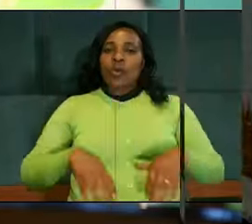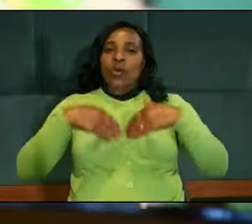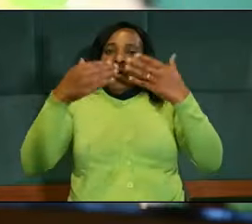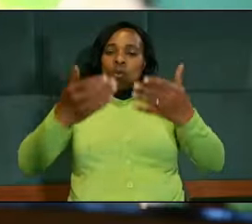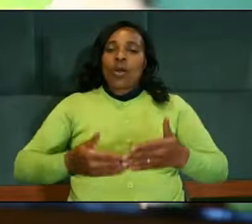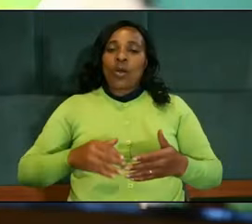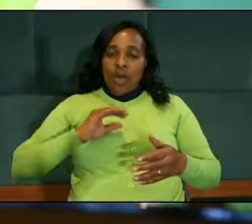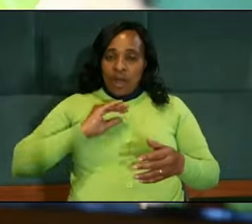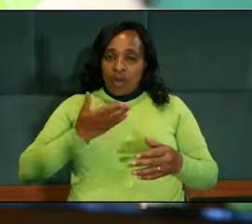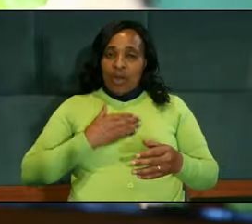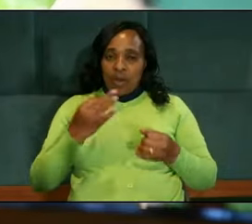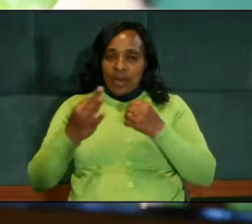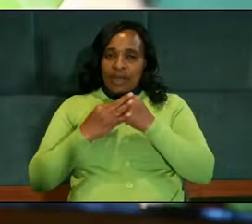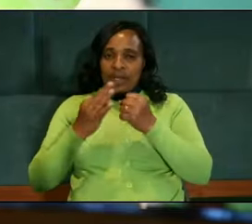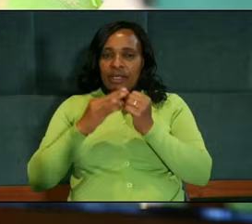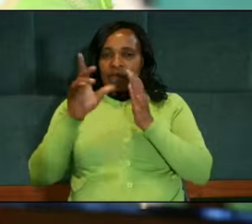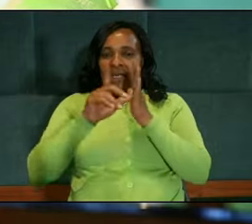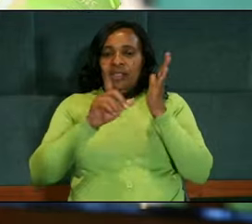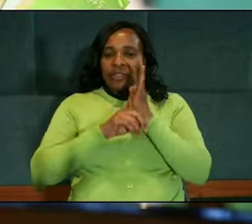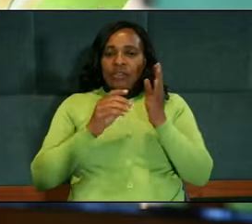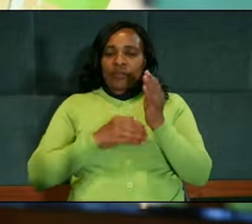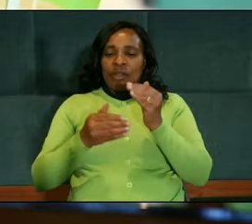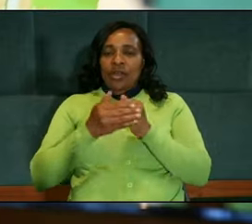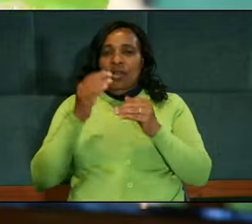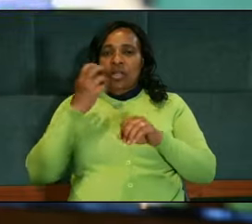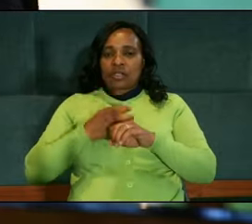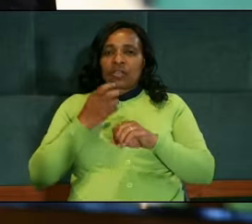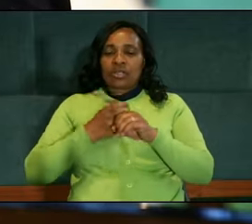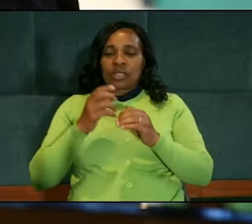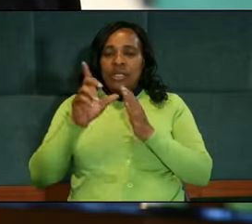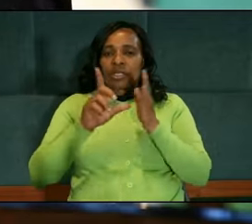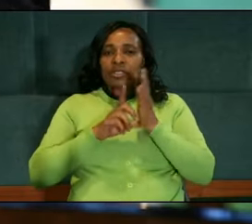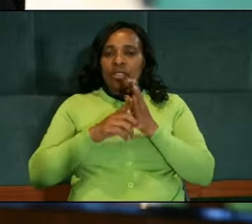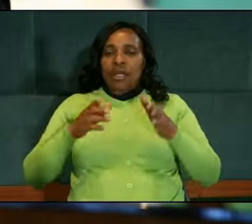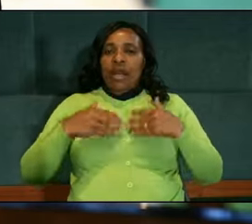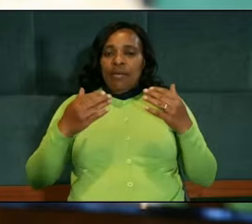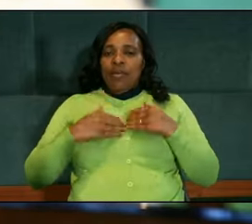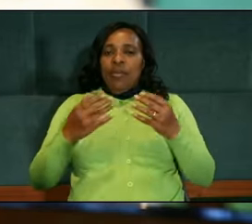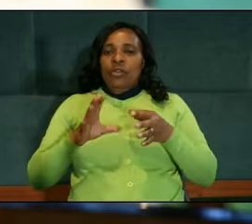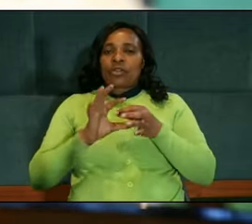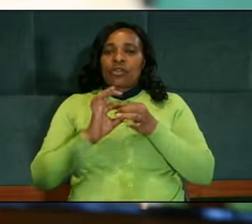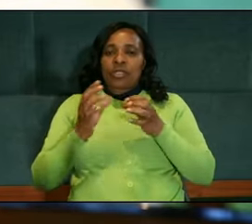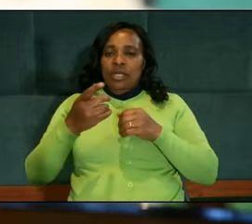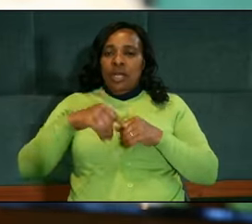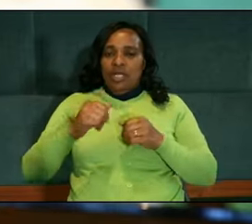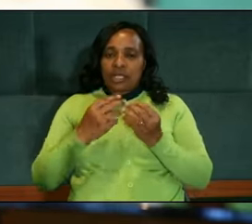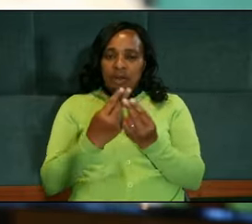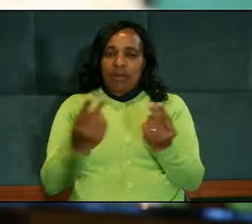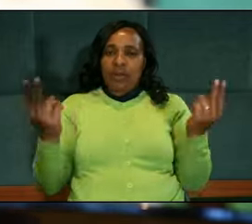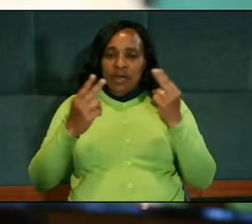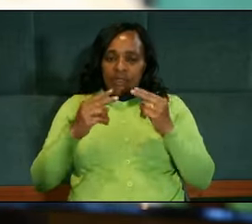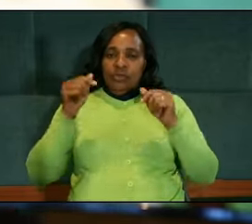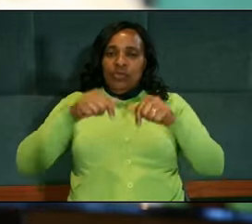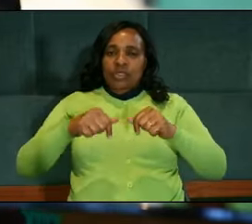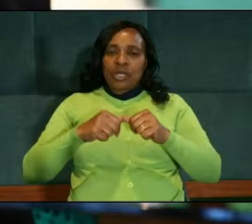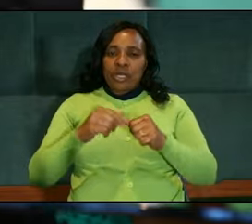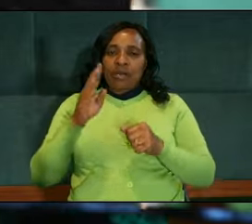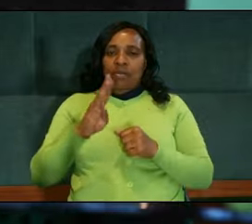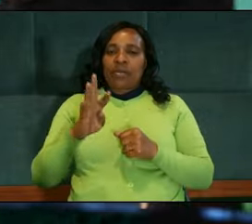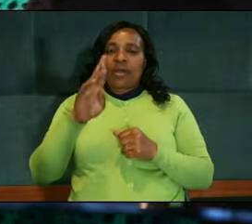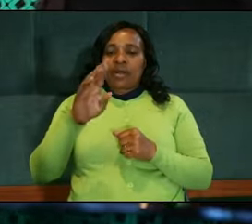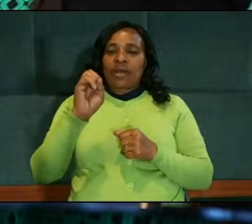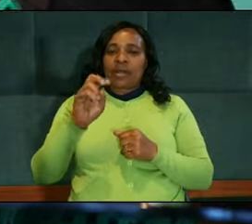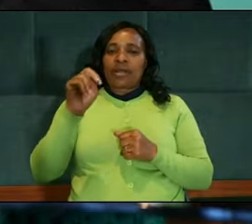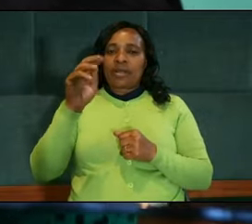Welcome to our eighth lesson of the Cornerstone Connections. Glad that you could join us. Our panelists for today are Brenda,